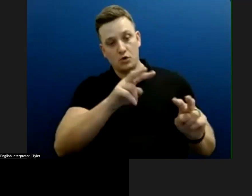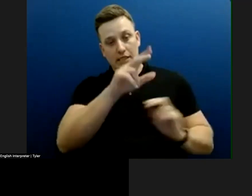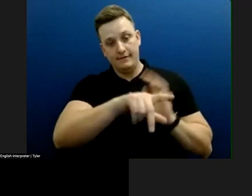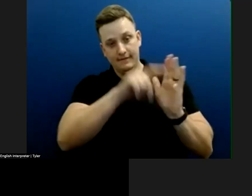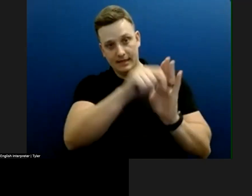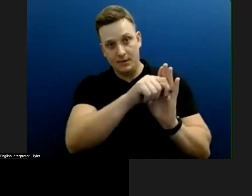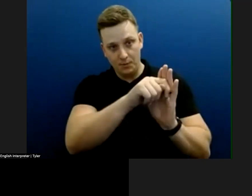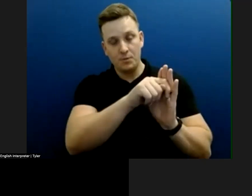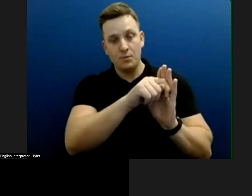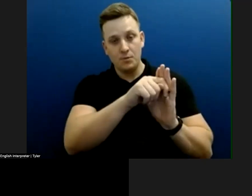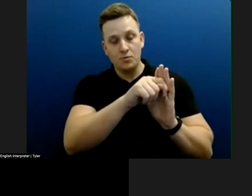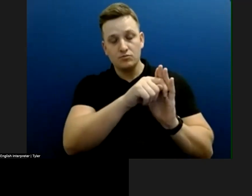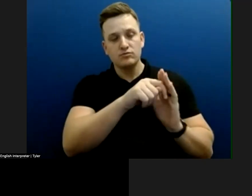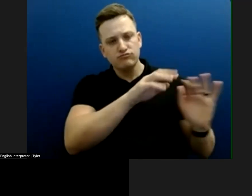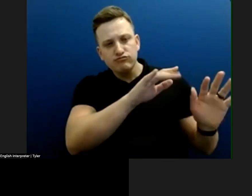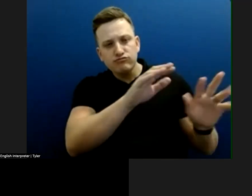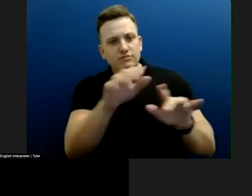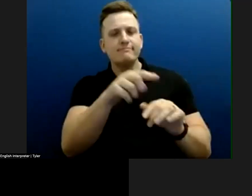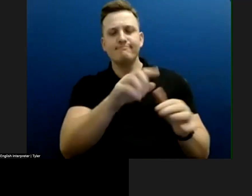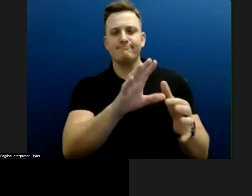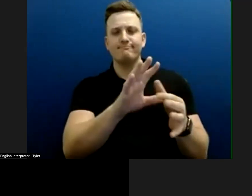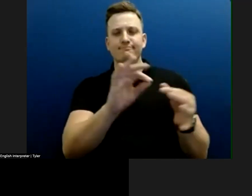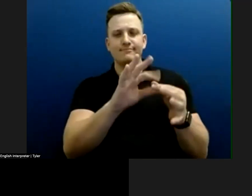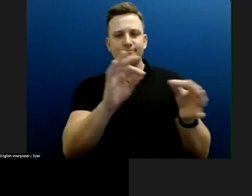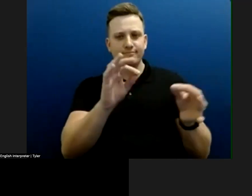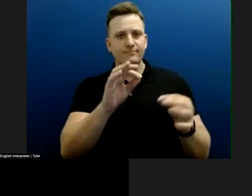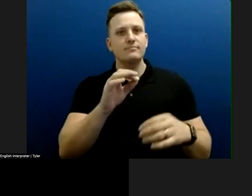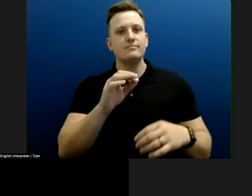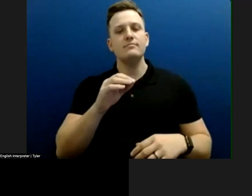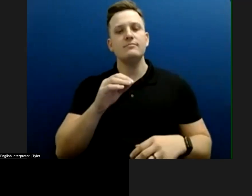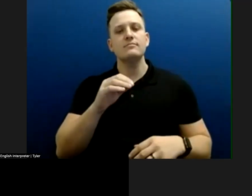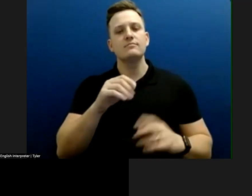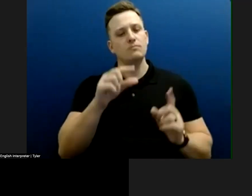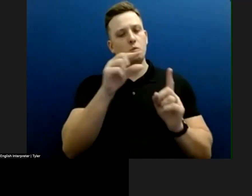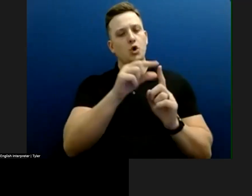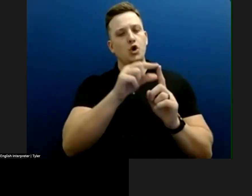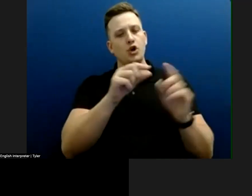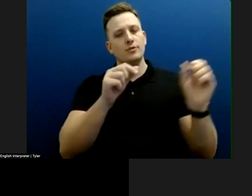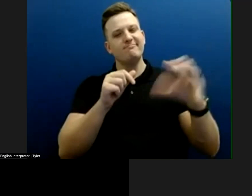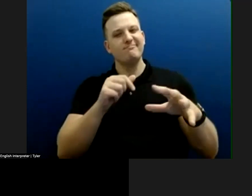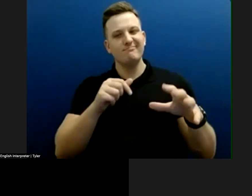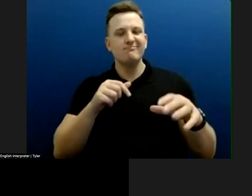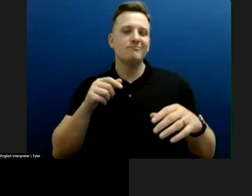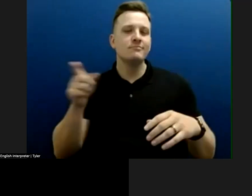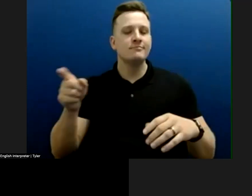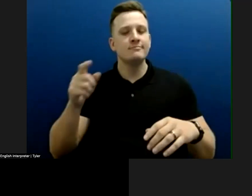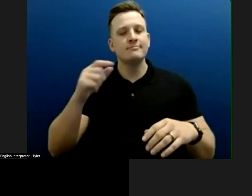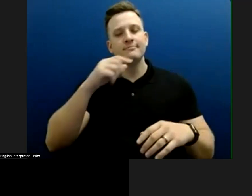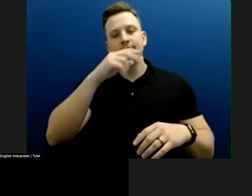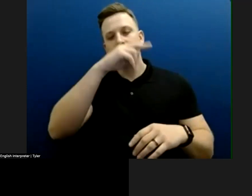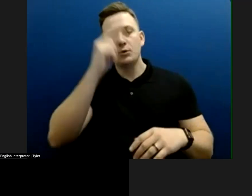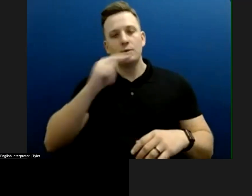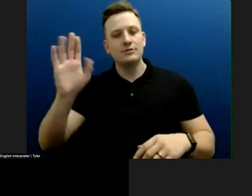that concept, or that word that was introduced there from the Norwegian philosopher,